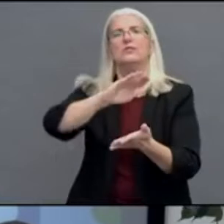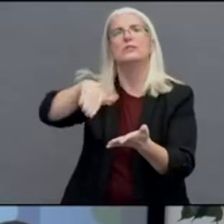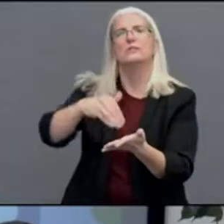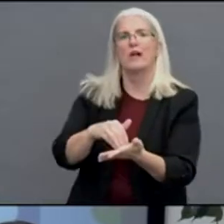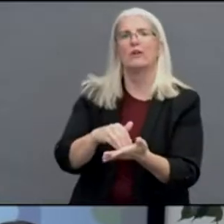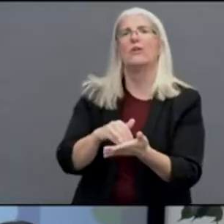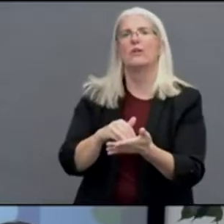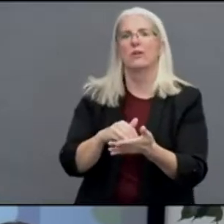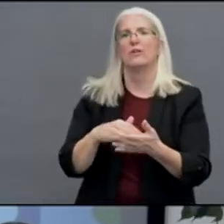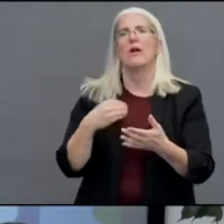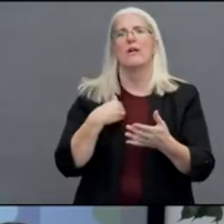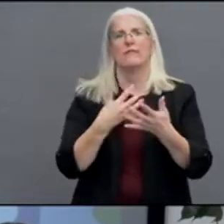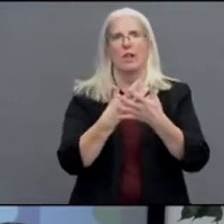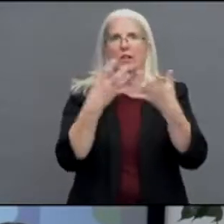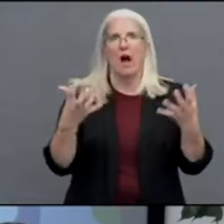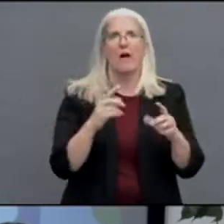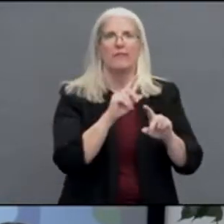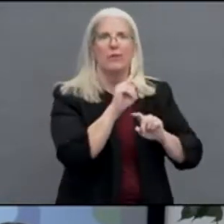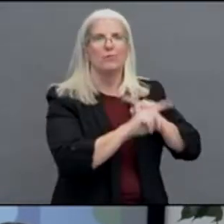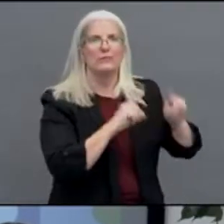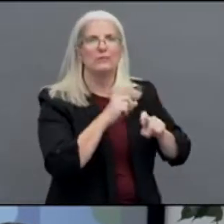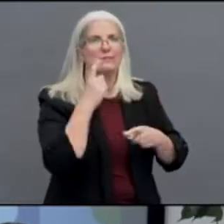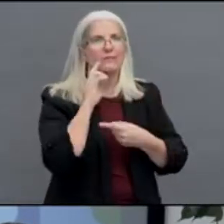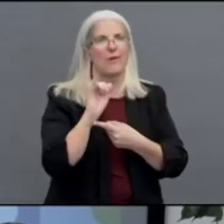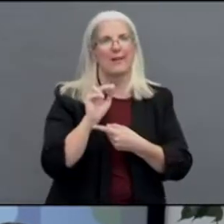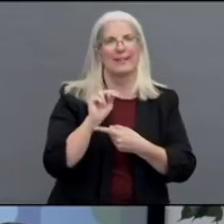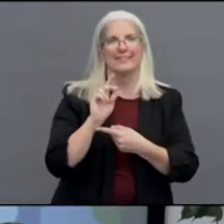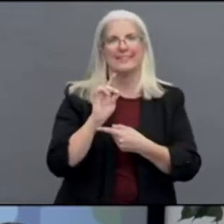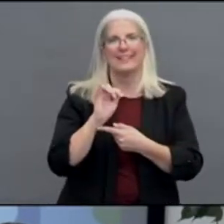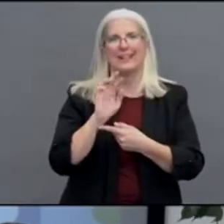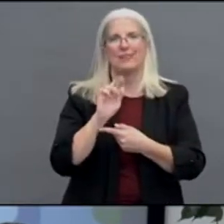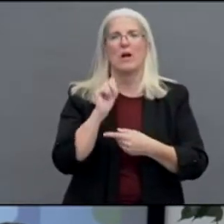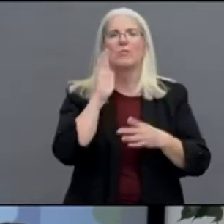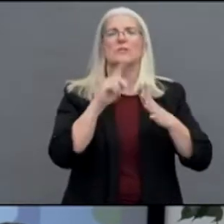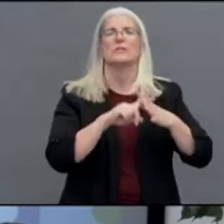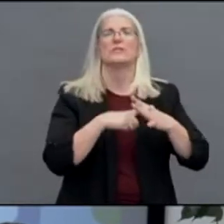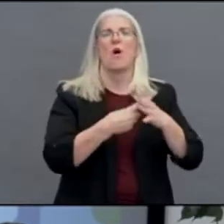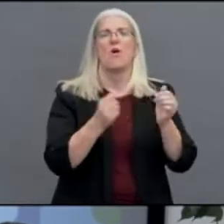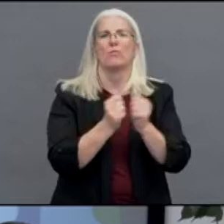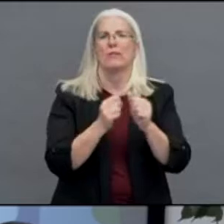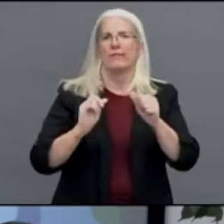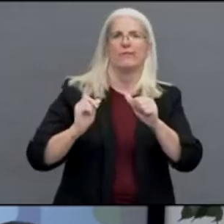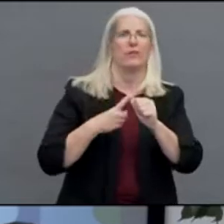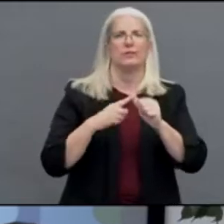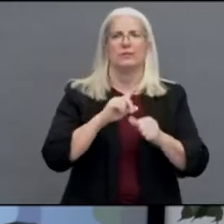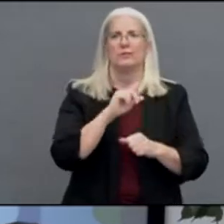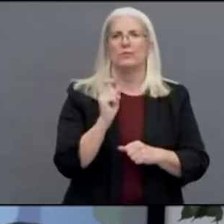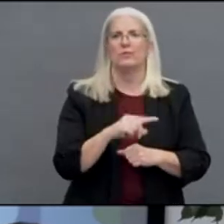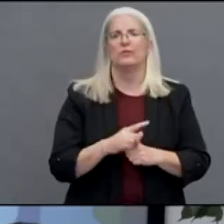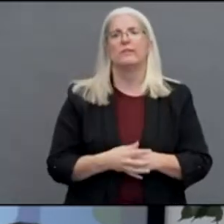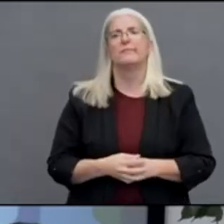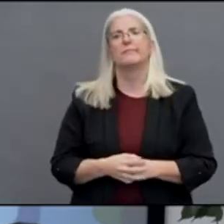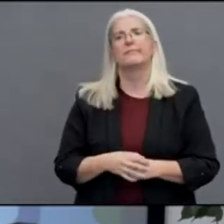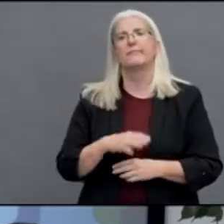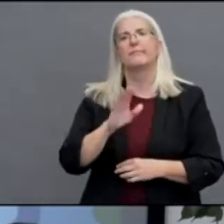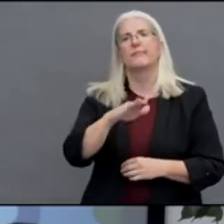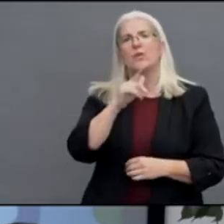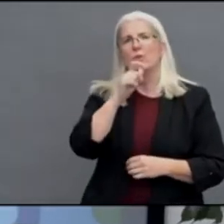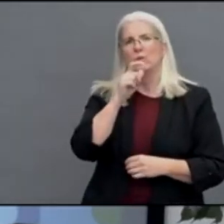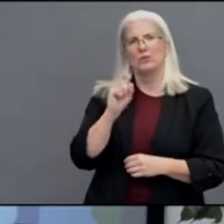questions for you. Thank you. And let's start with our first one. Who should be tested for